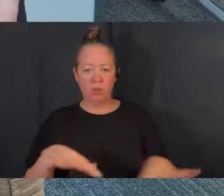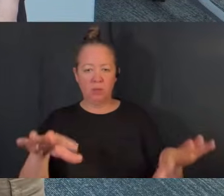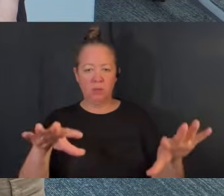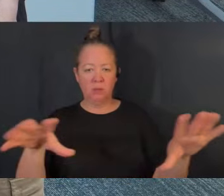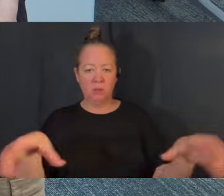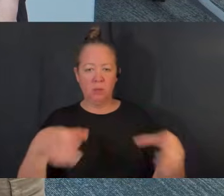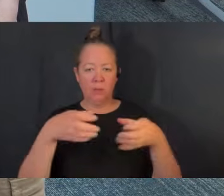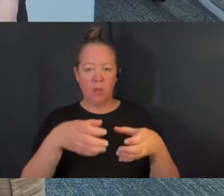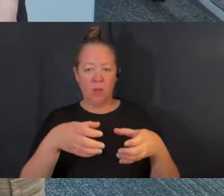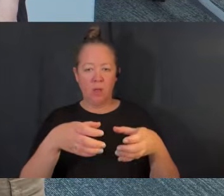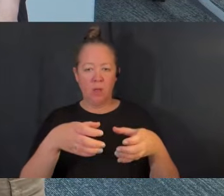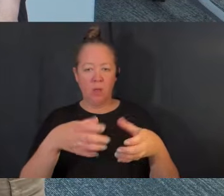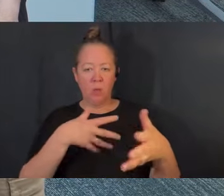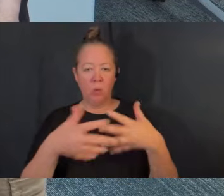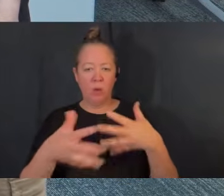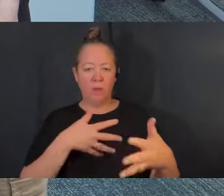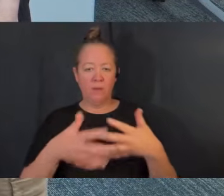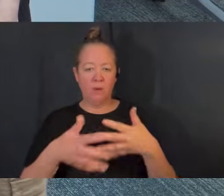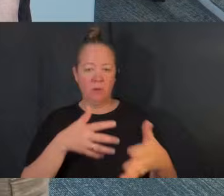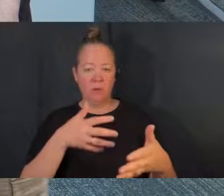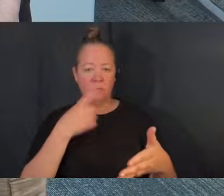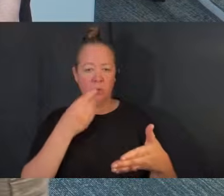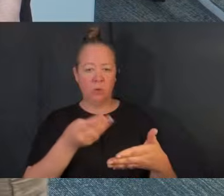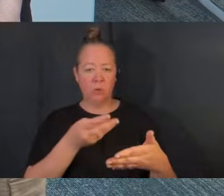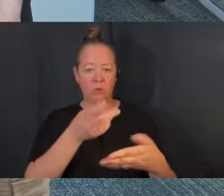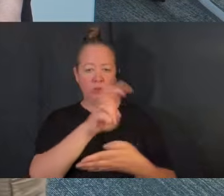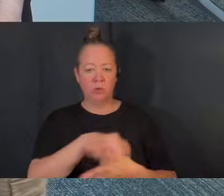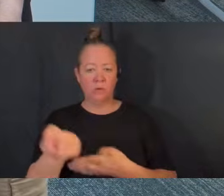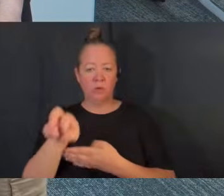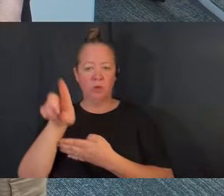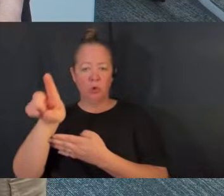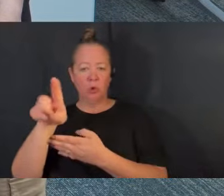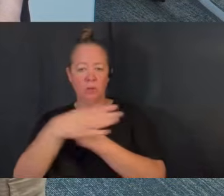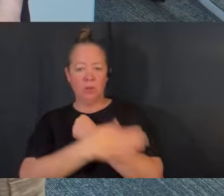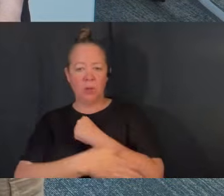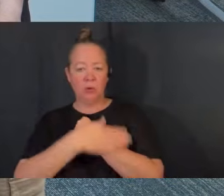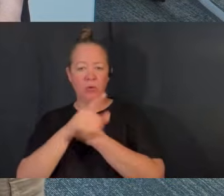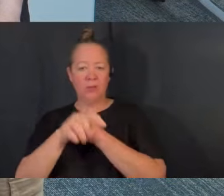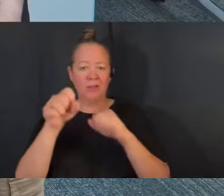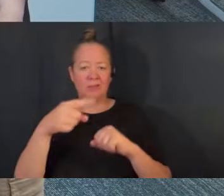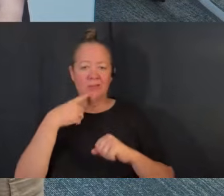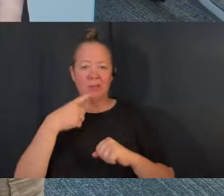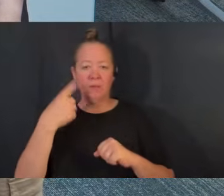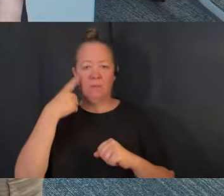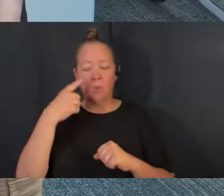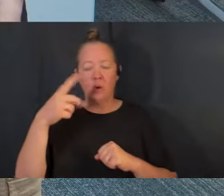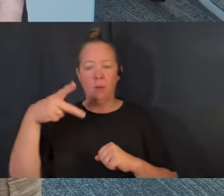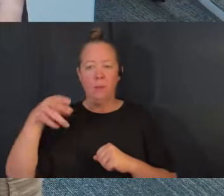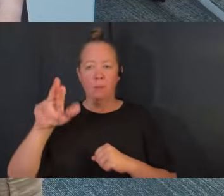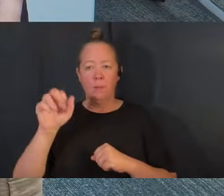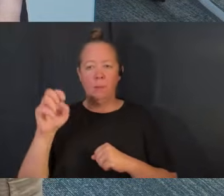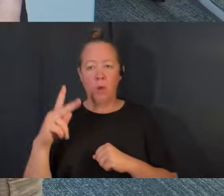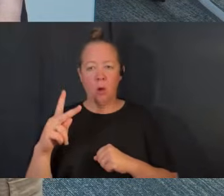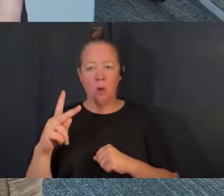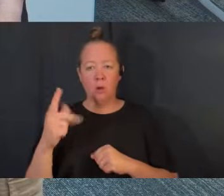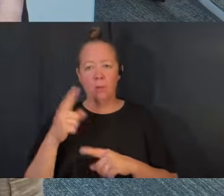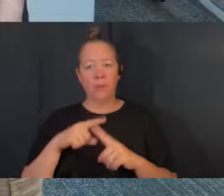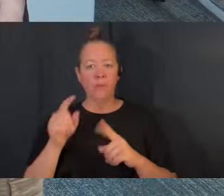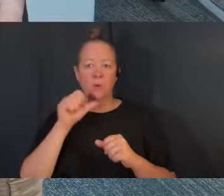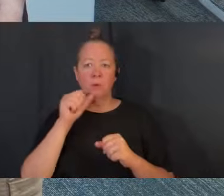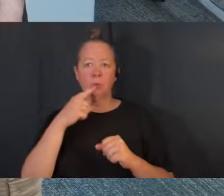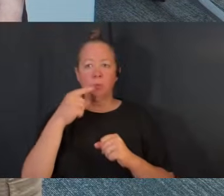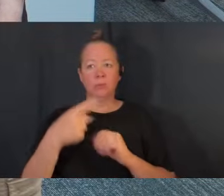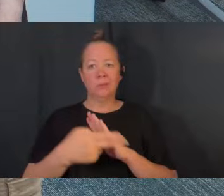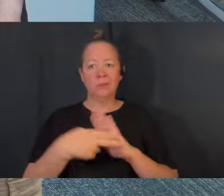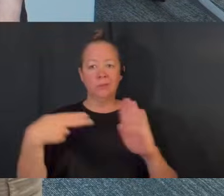the county, you have to, you can say this is designated for park, but if you're not designated as green infrastructure instead